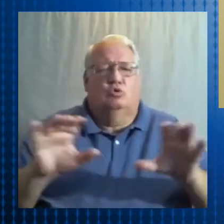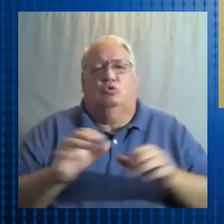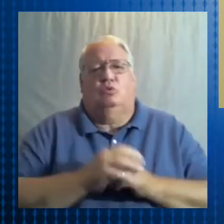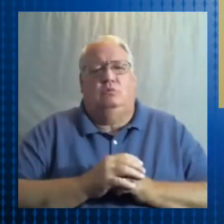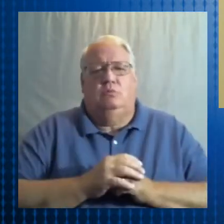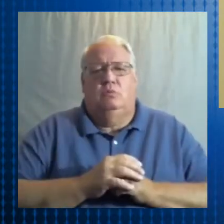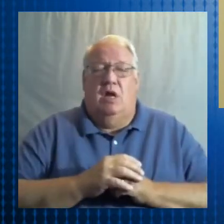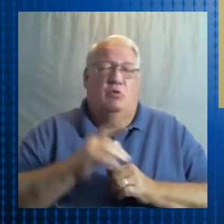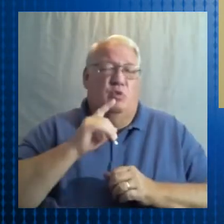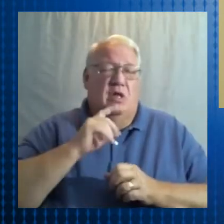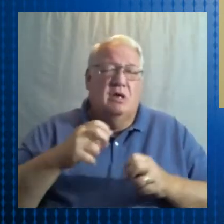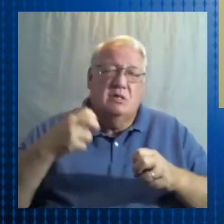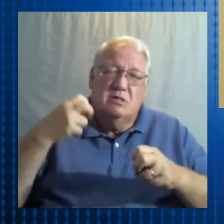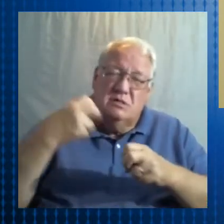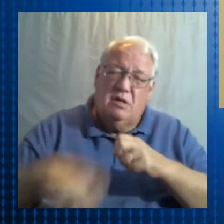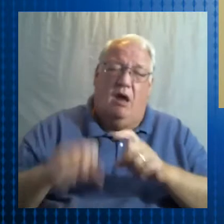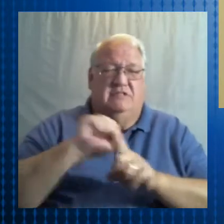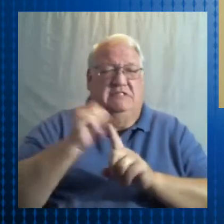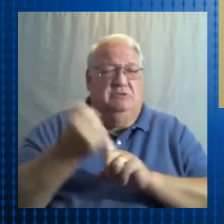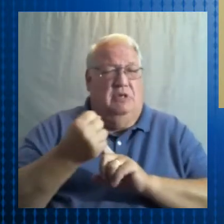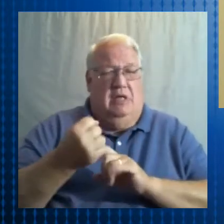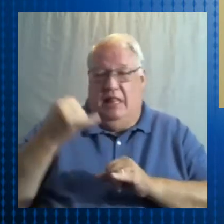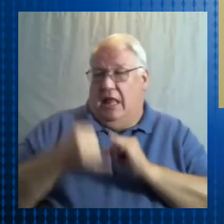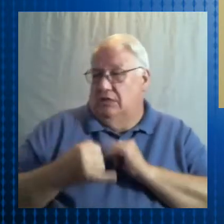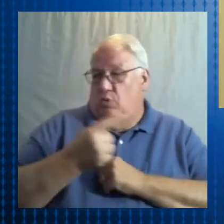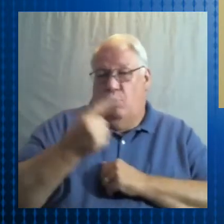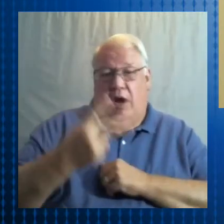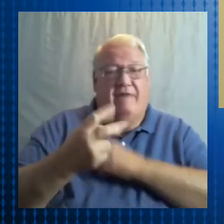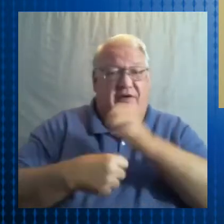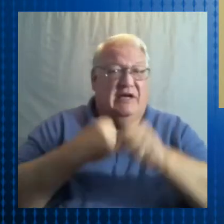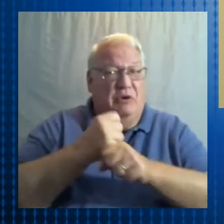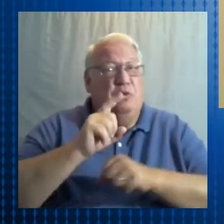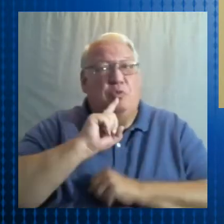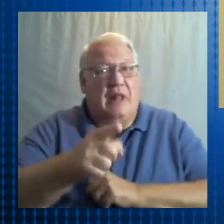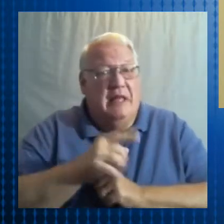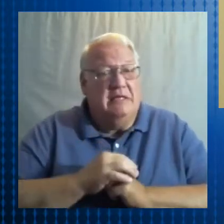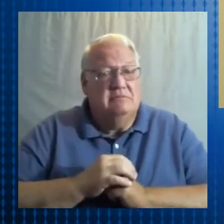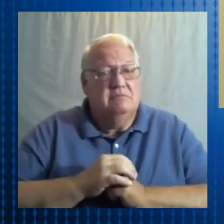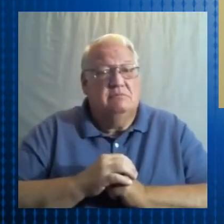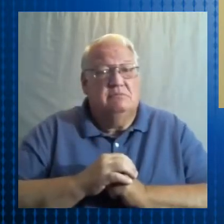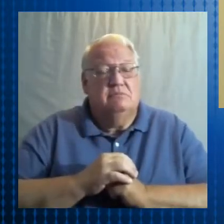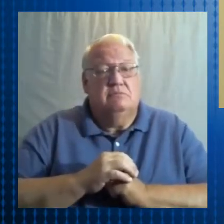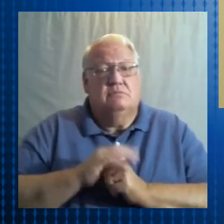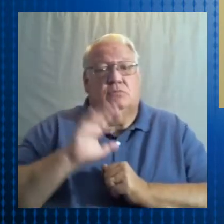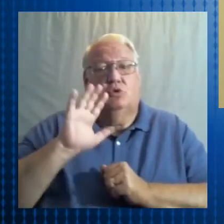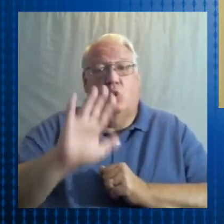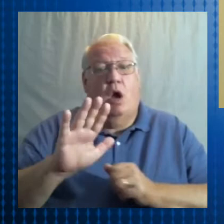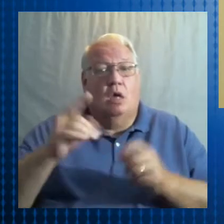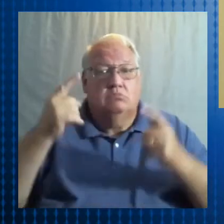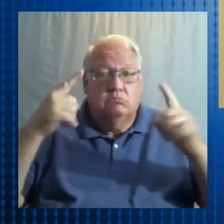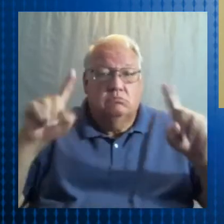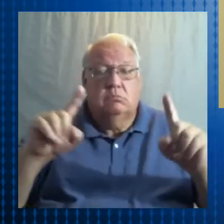most trying of circumstances during the past year and a half, really. Your collective accomplishments and the